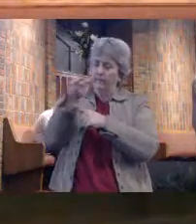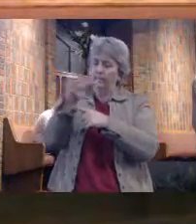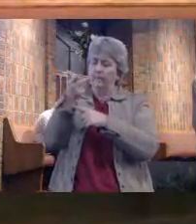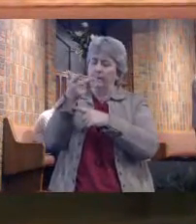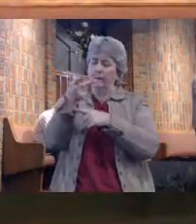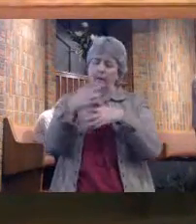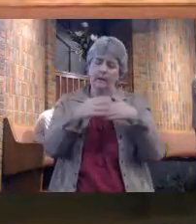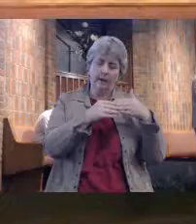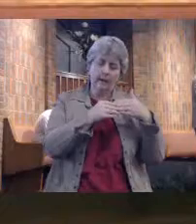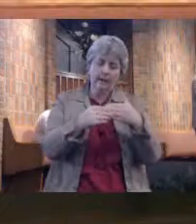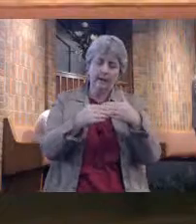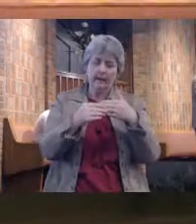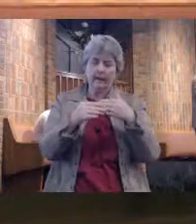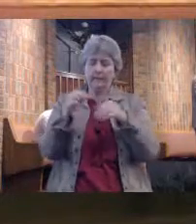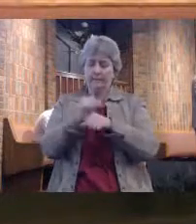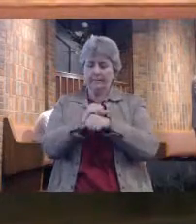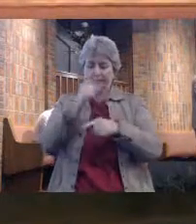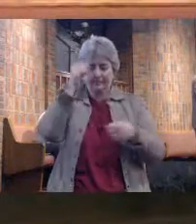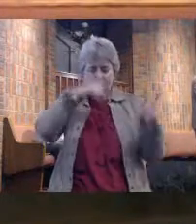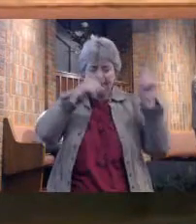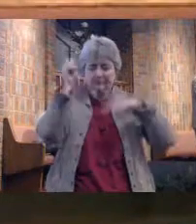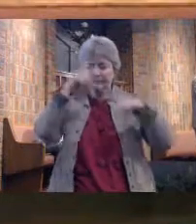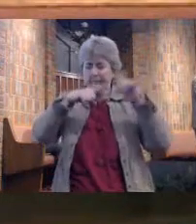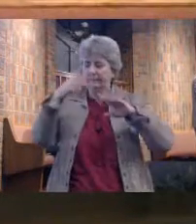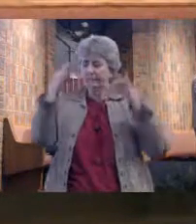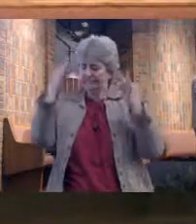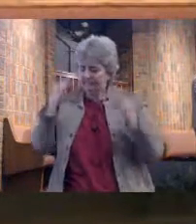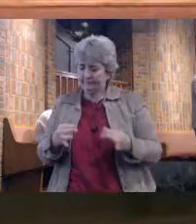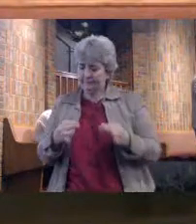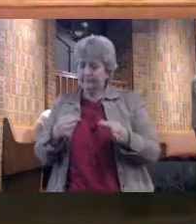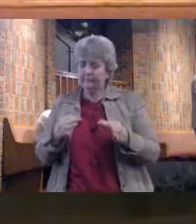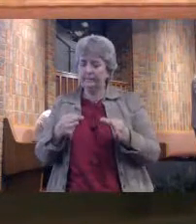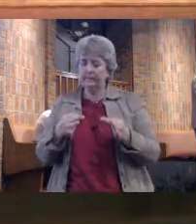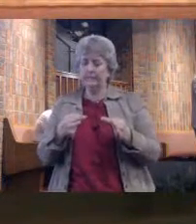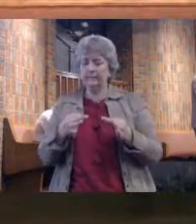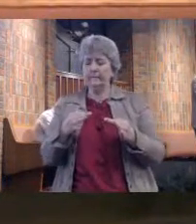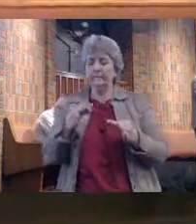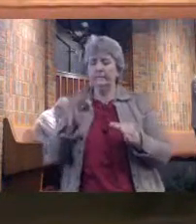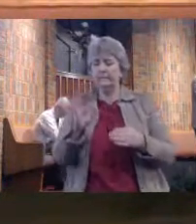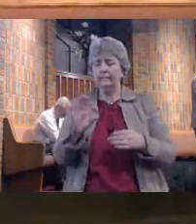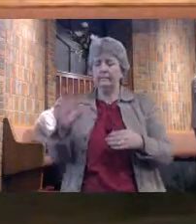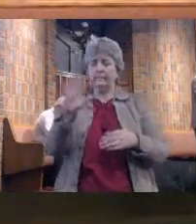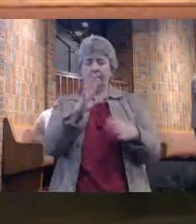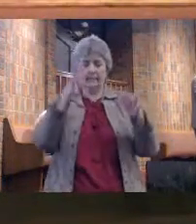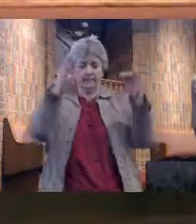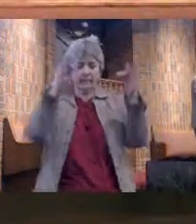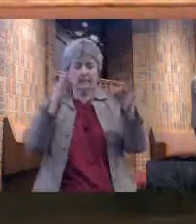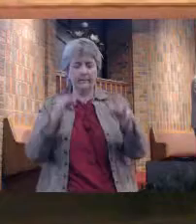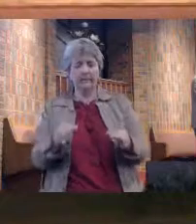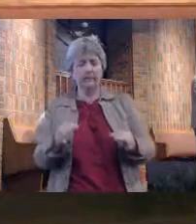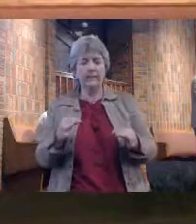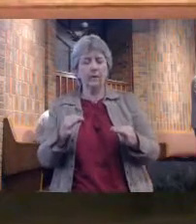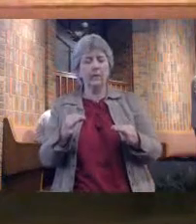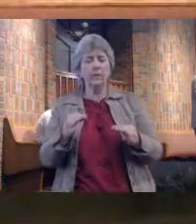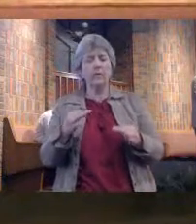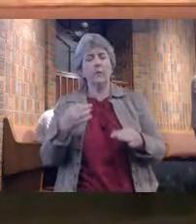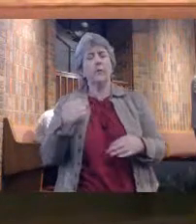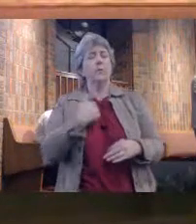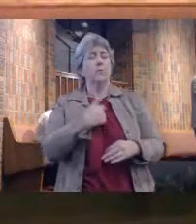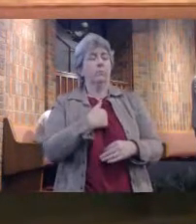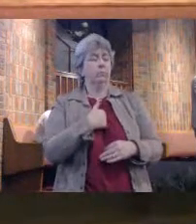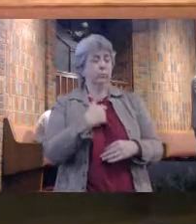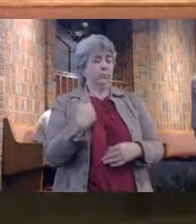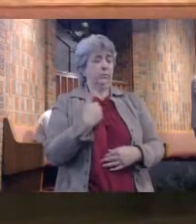and they make decisions. And we hope, Father, that as they do make these decisions, that we as a